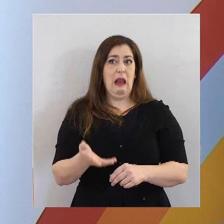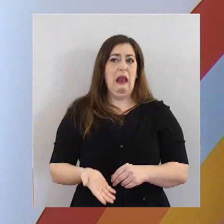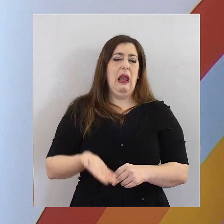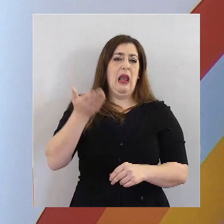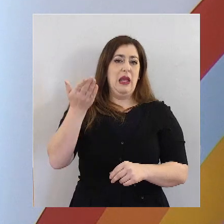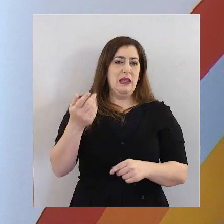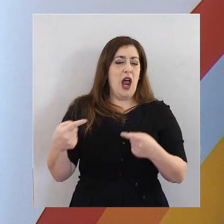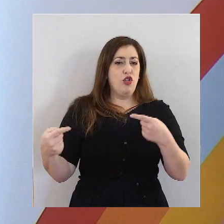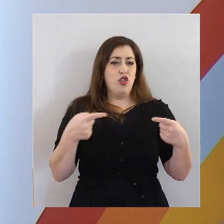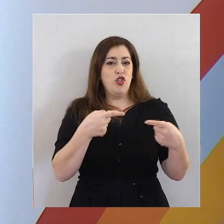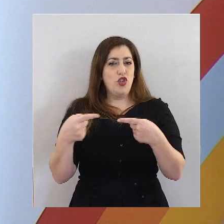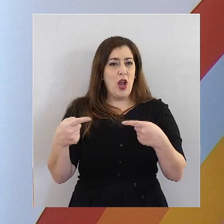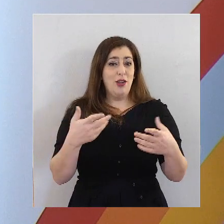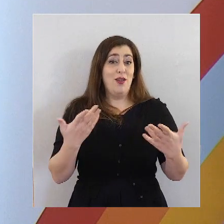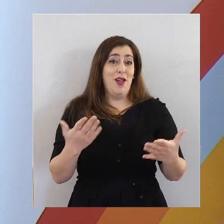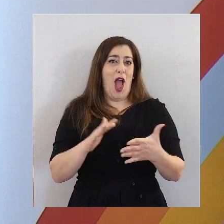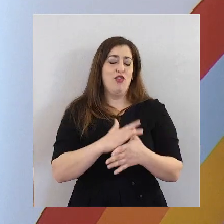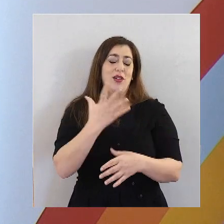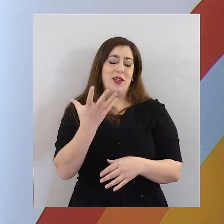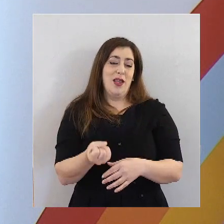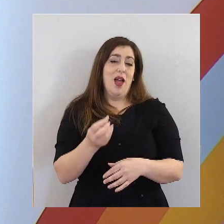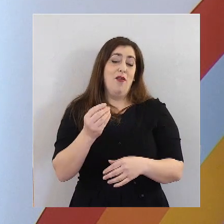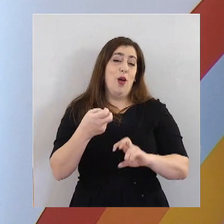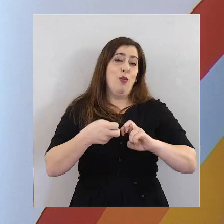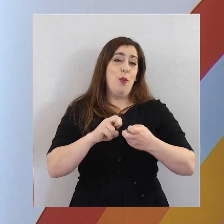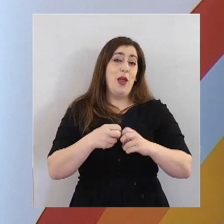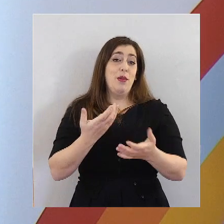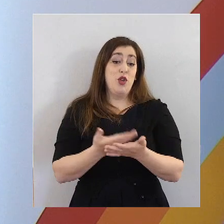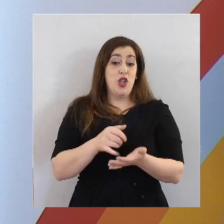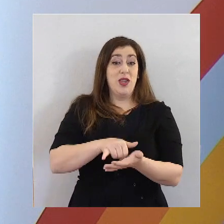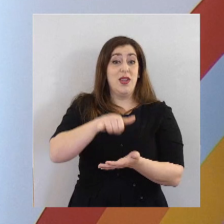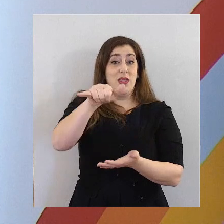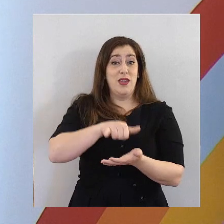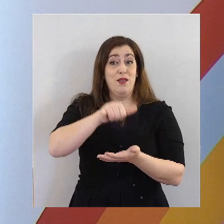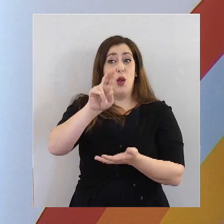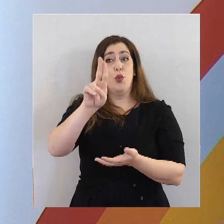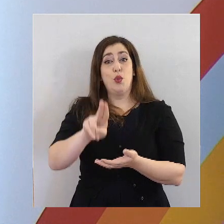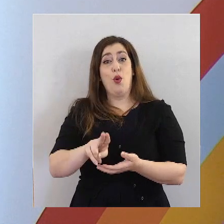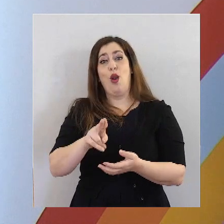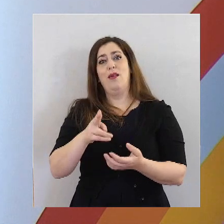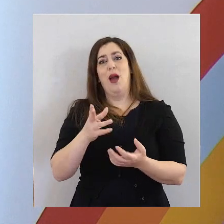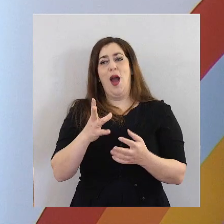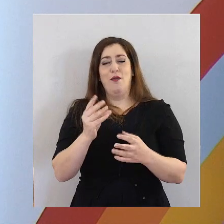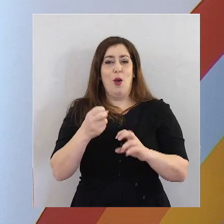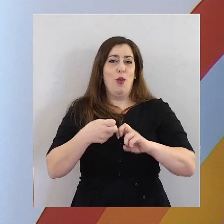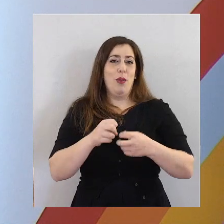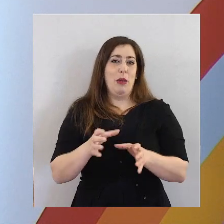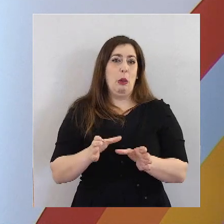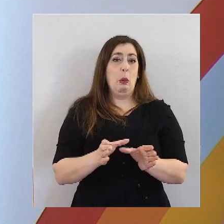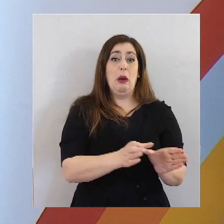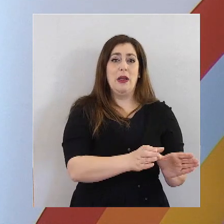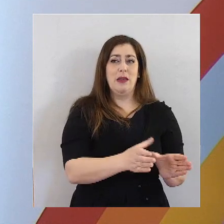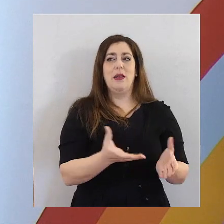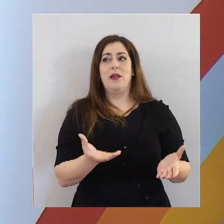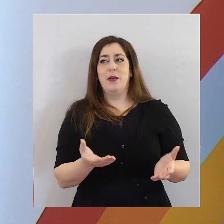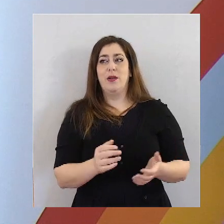implement, given the travel restrictions and quarantine obligations imposed by governments, and also sometimes the suspension